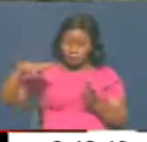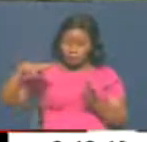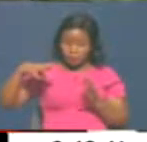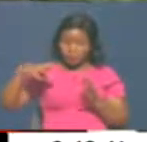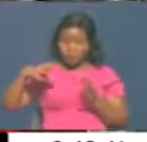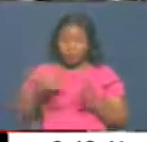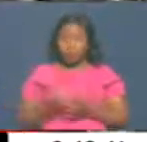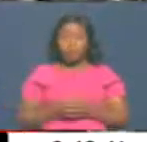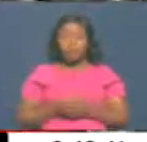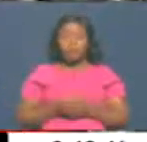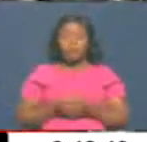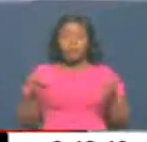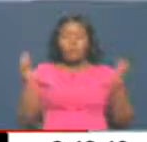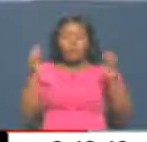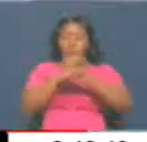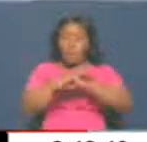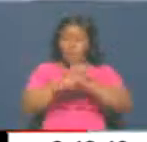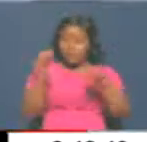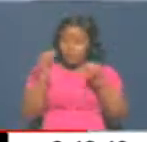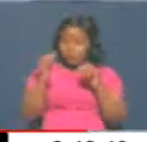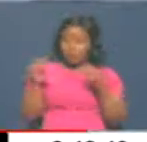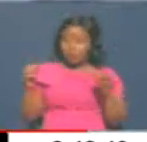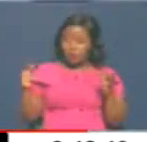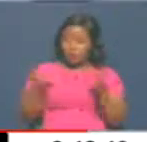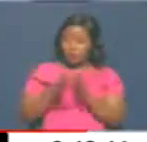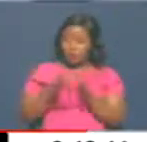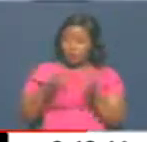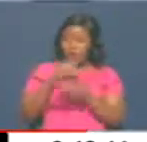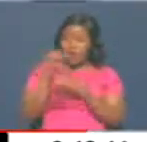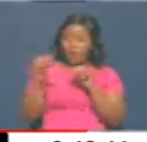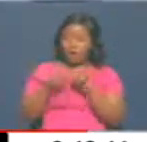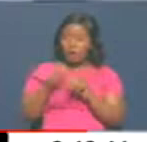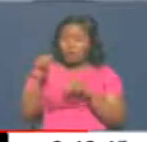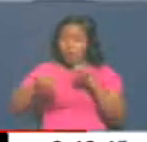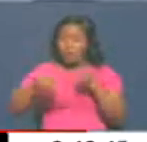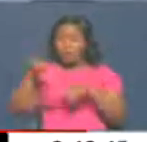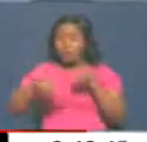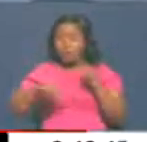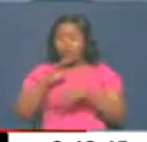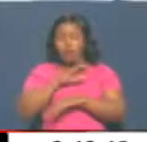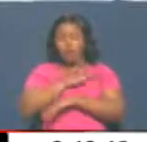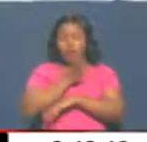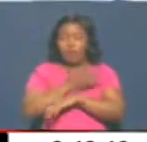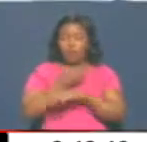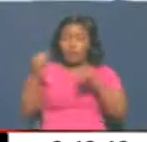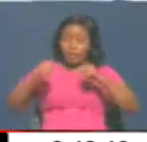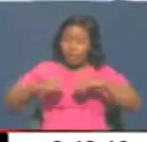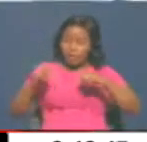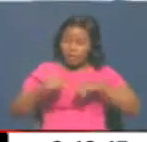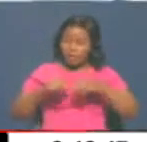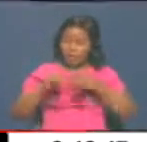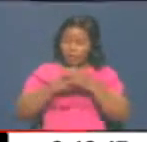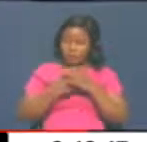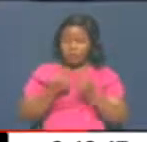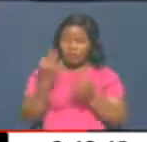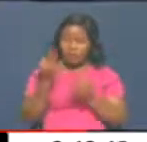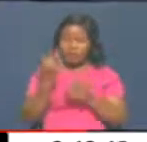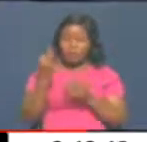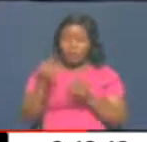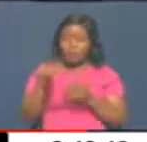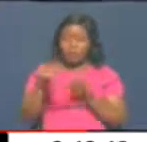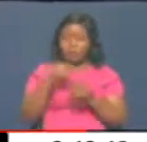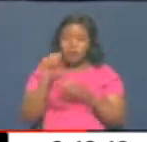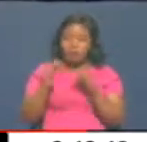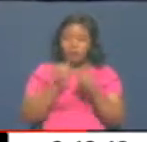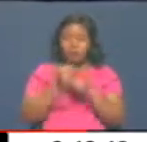The Presidential Task Force on Review of Power Purchase Agreements was constituted in March this year in response to concerns on the high